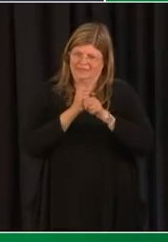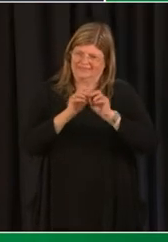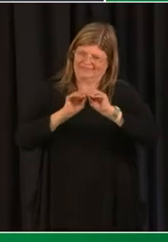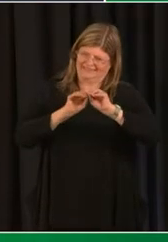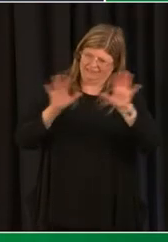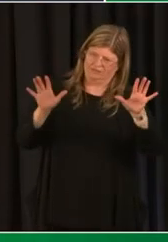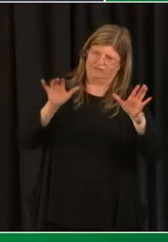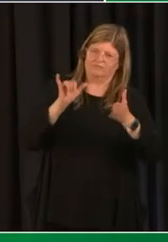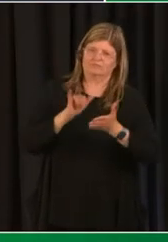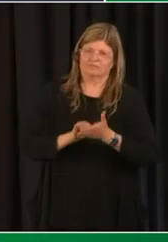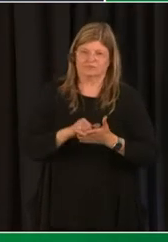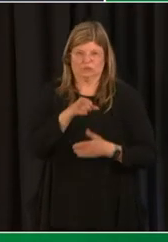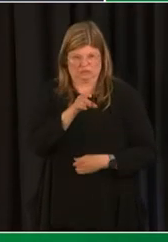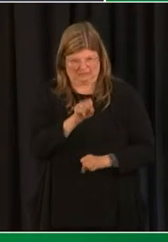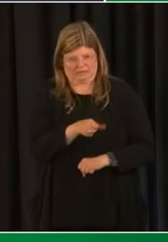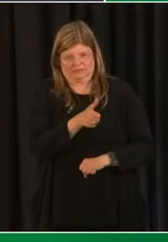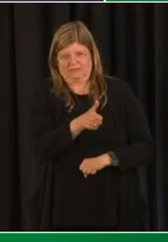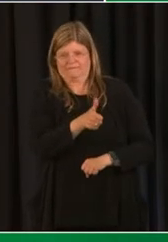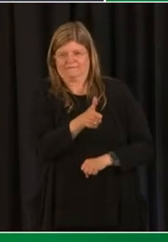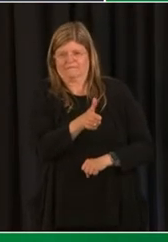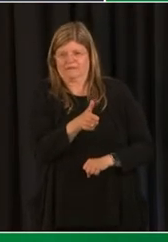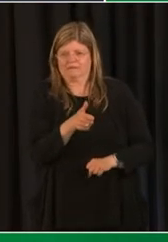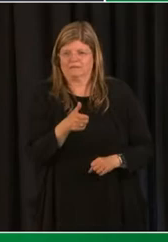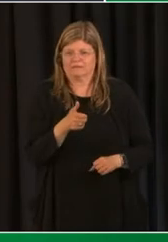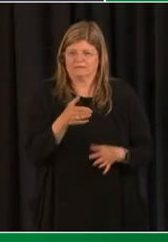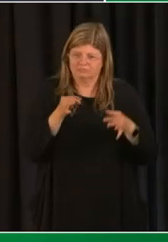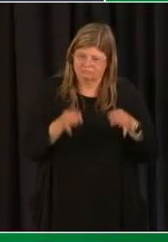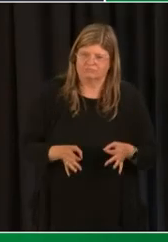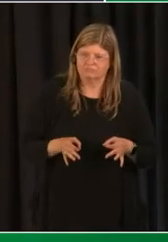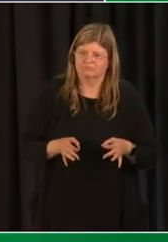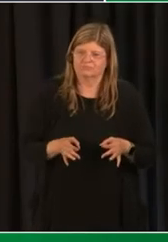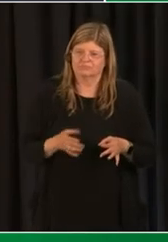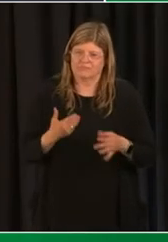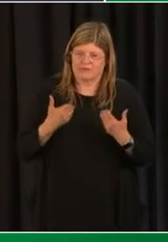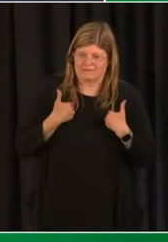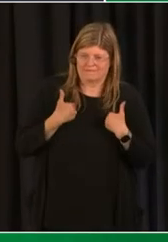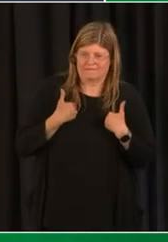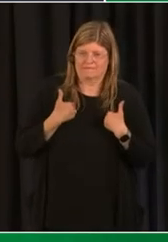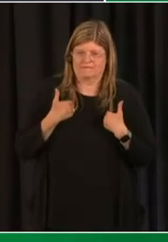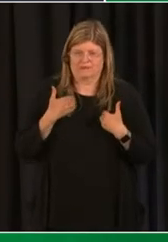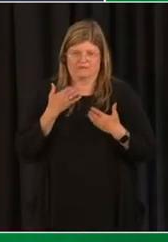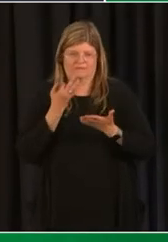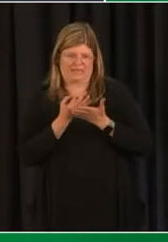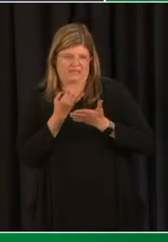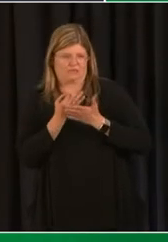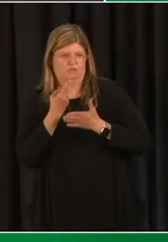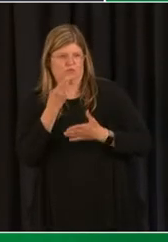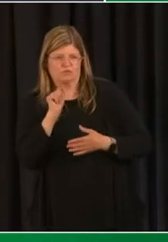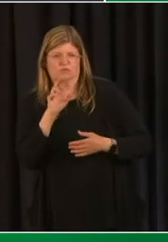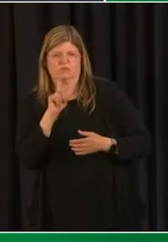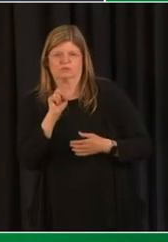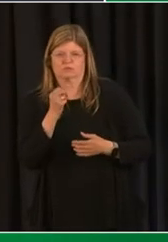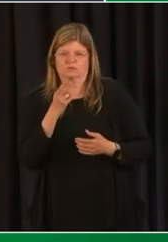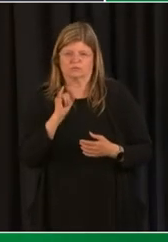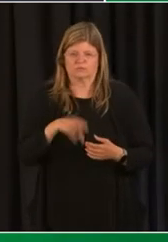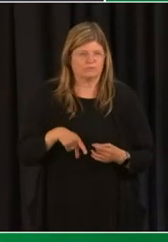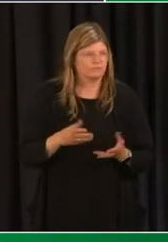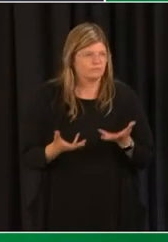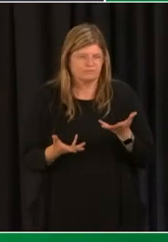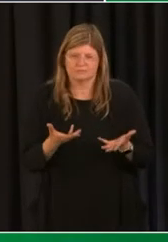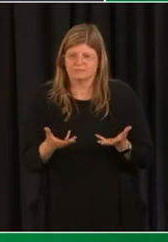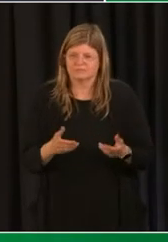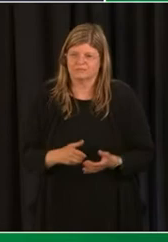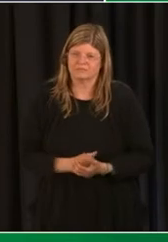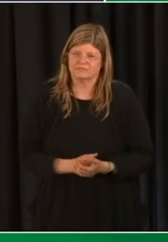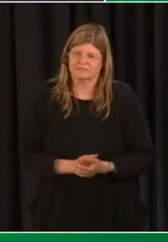can self-attest to financial hardship? That was Amanda's question. So if you scroll down, it does show